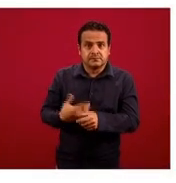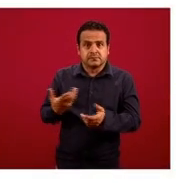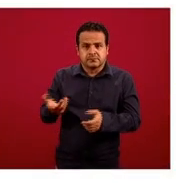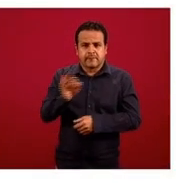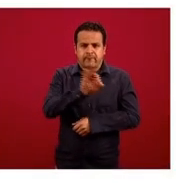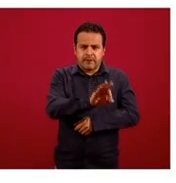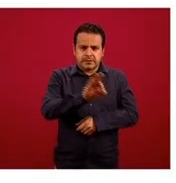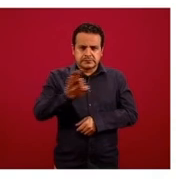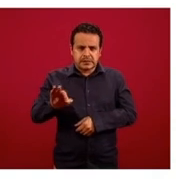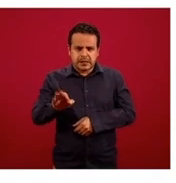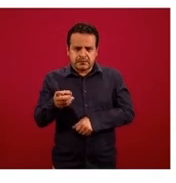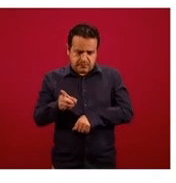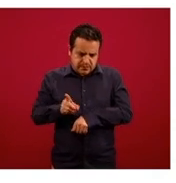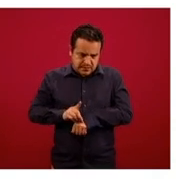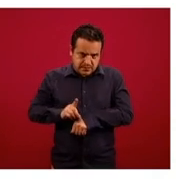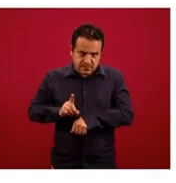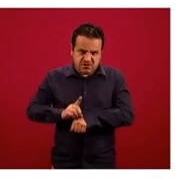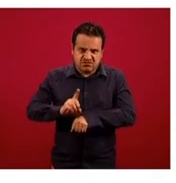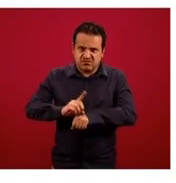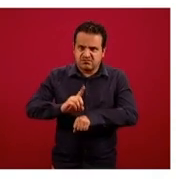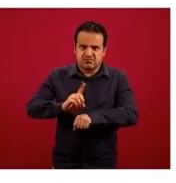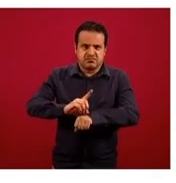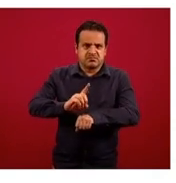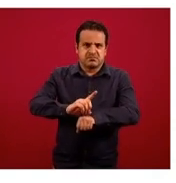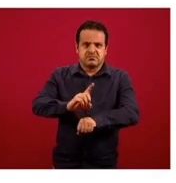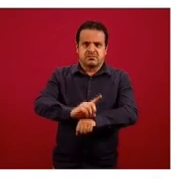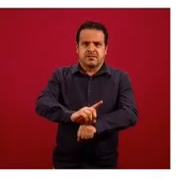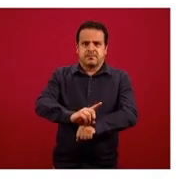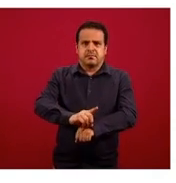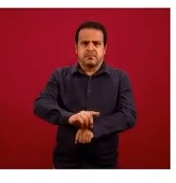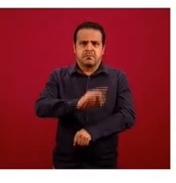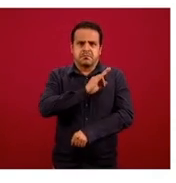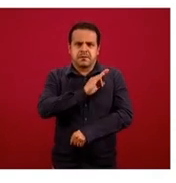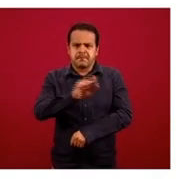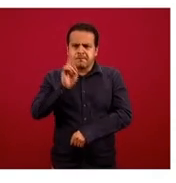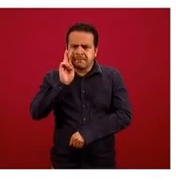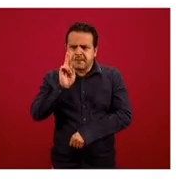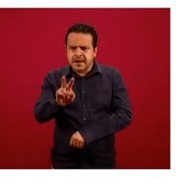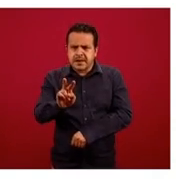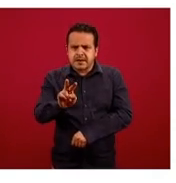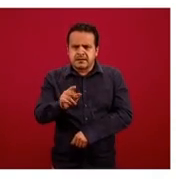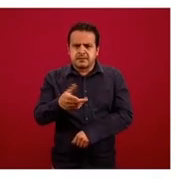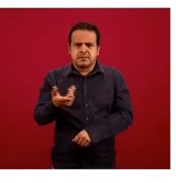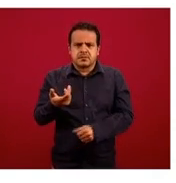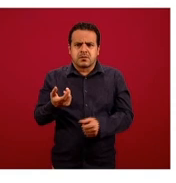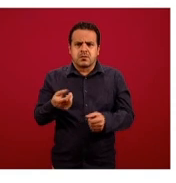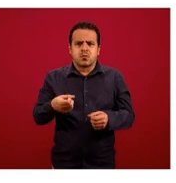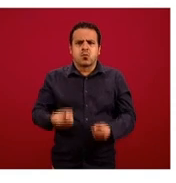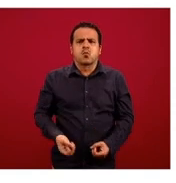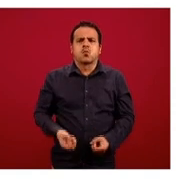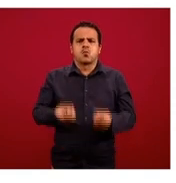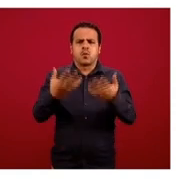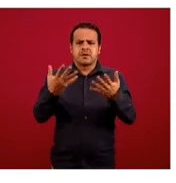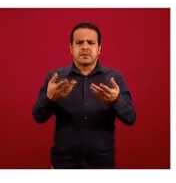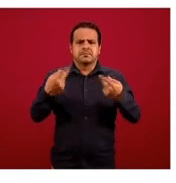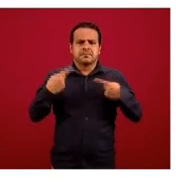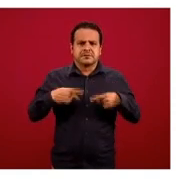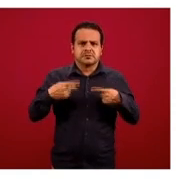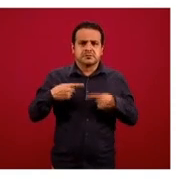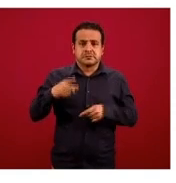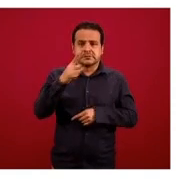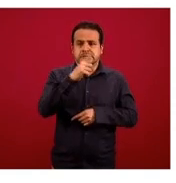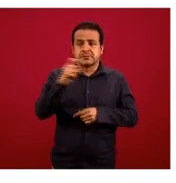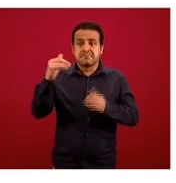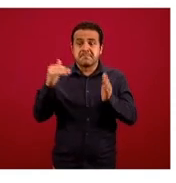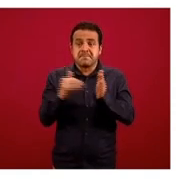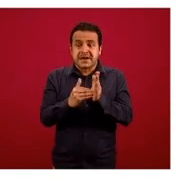the past 14 days, meaning the active case incidence rate. Remember, the incidence rate is